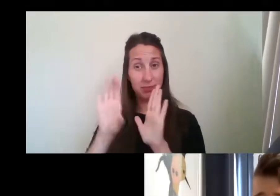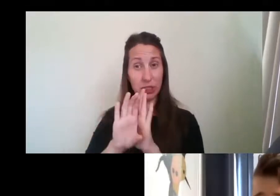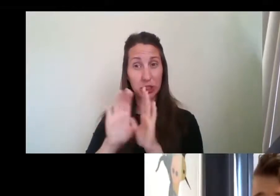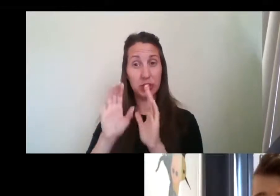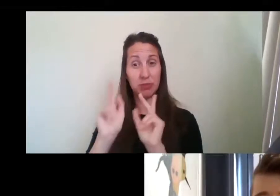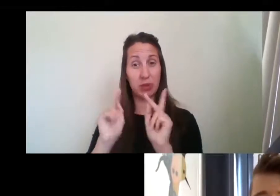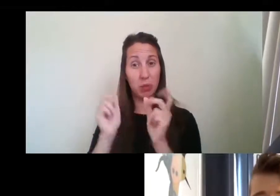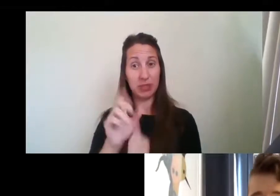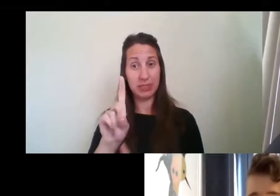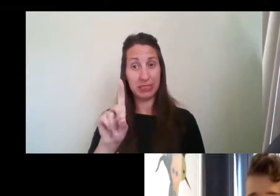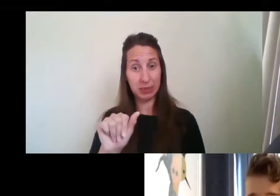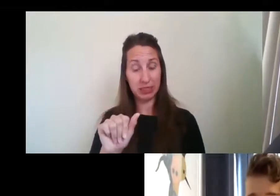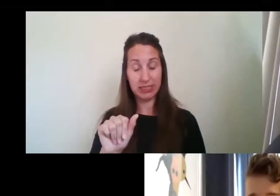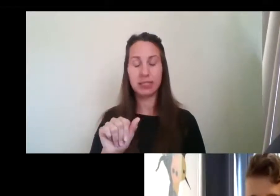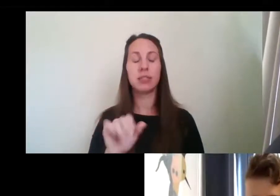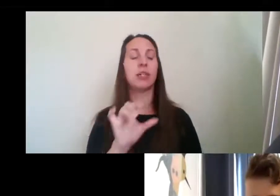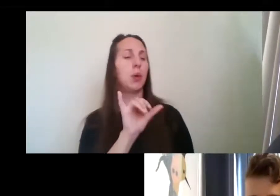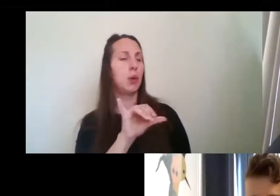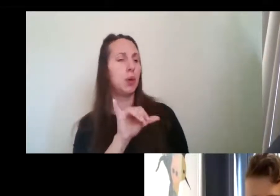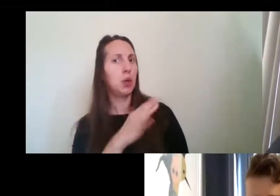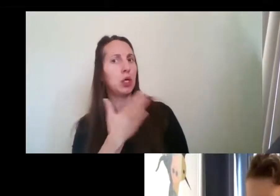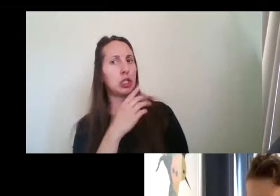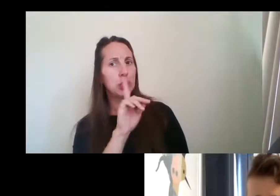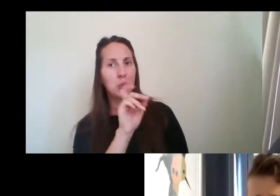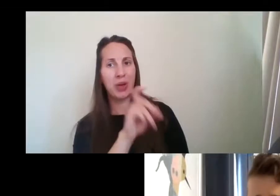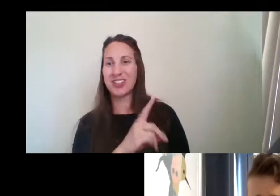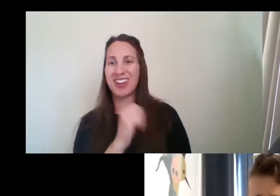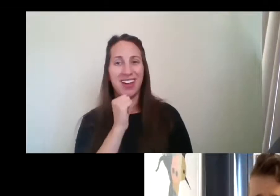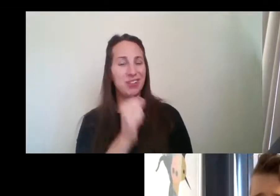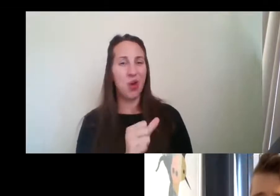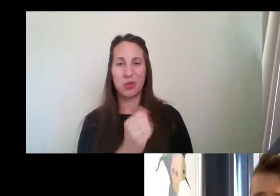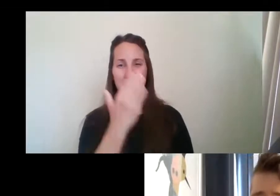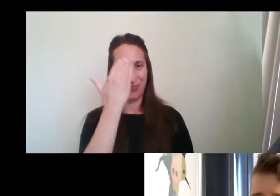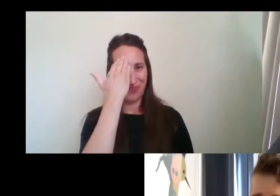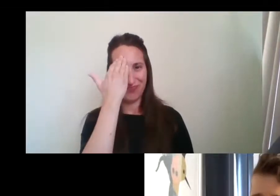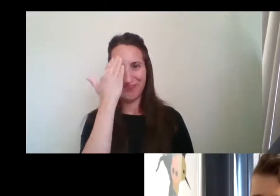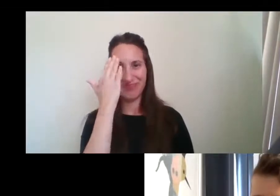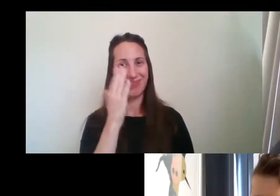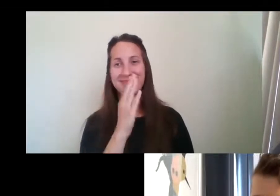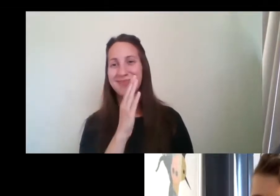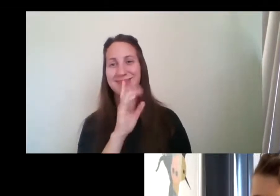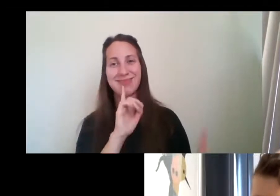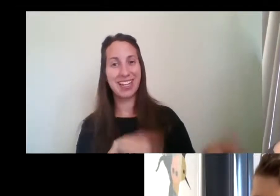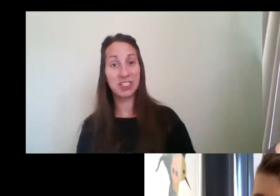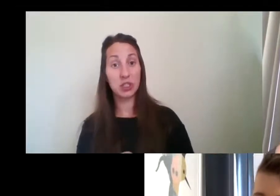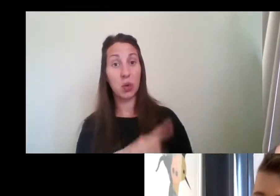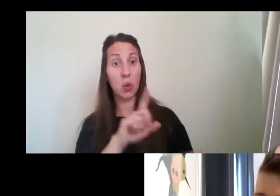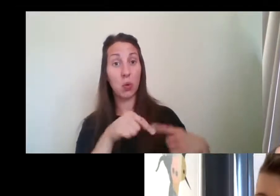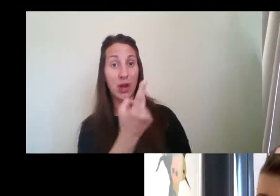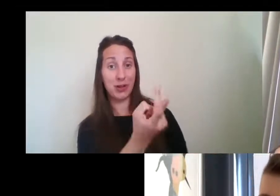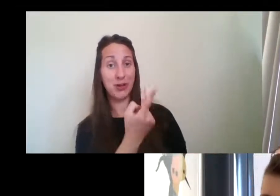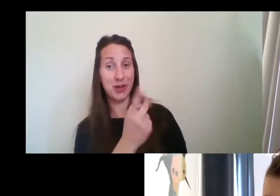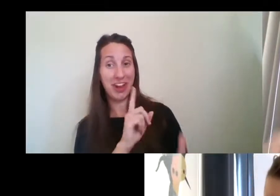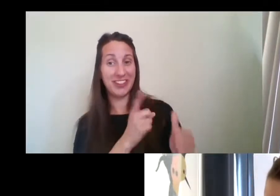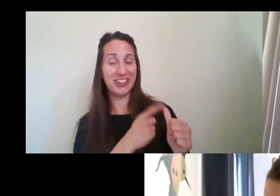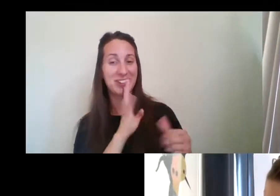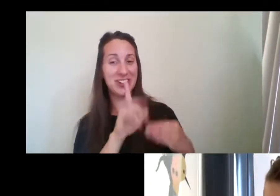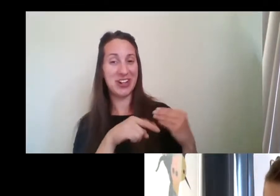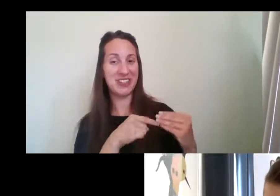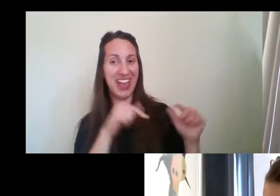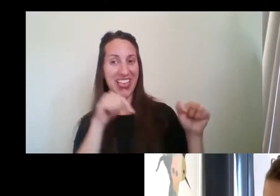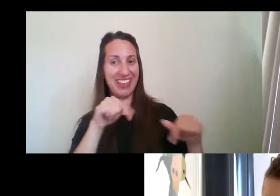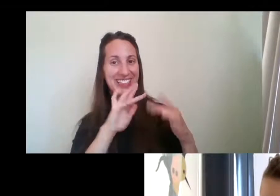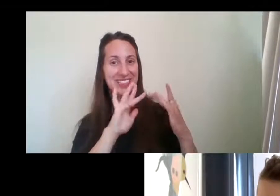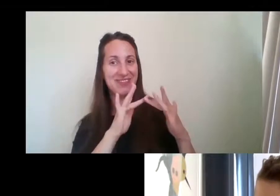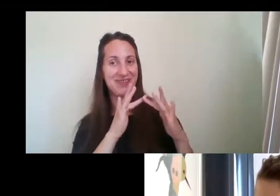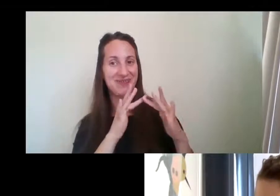Great question that I cannot fully answer. Tatiana, I know when we first started talking about this webinar, we talked about this topic a little